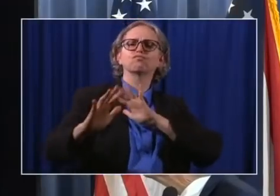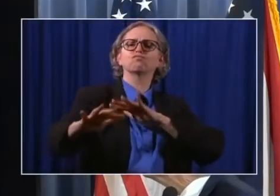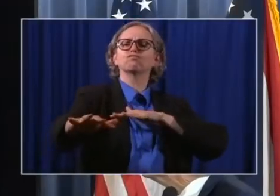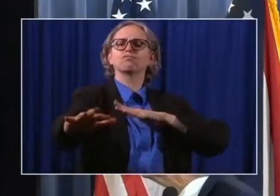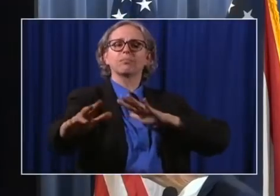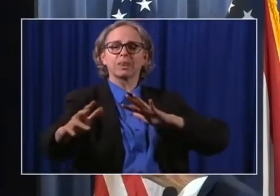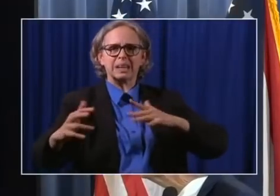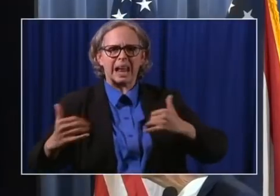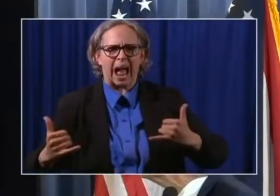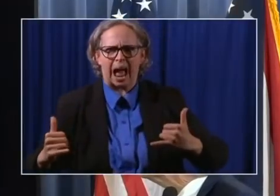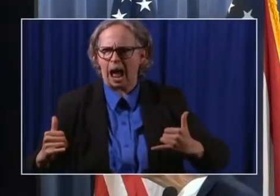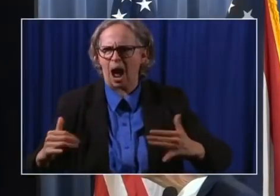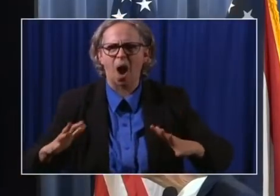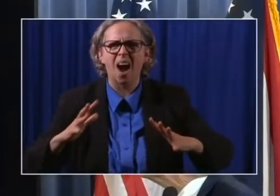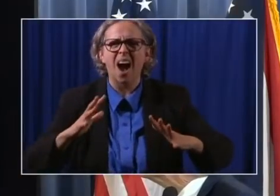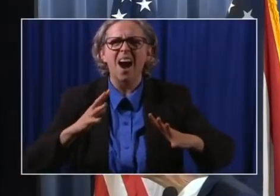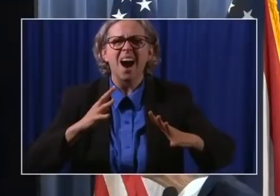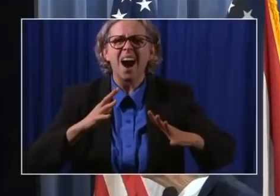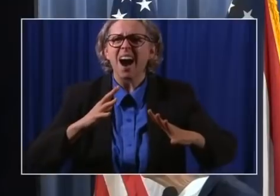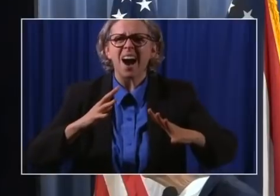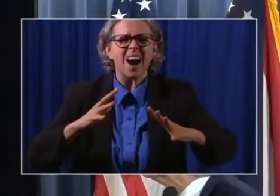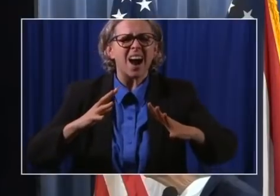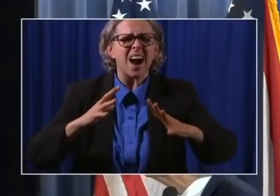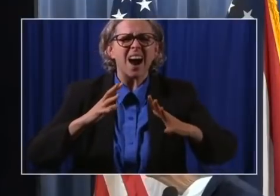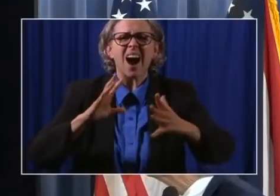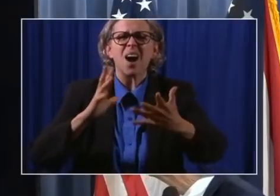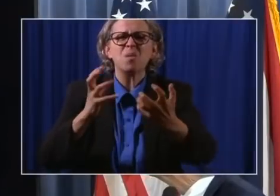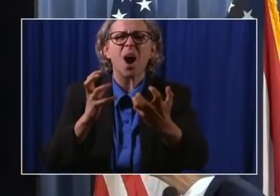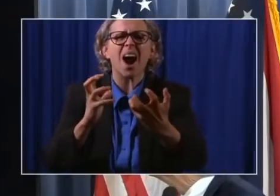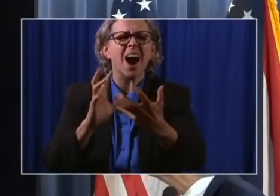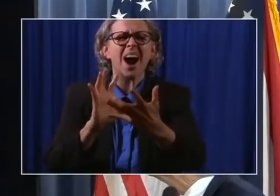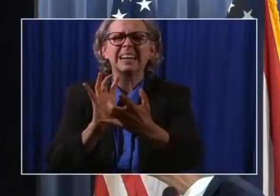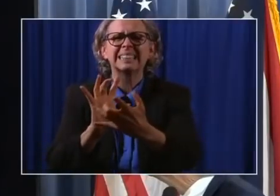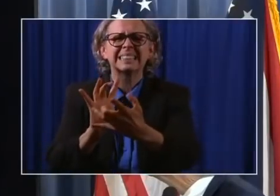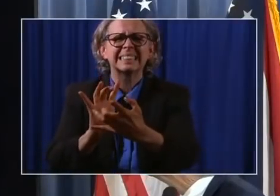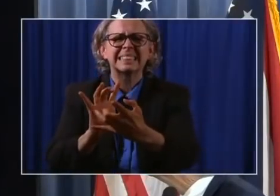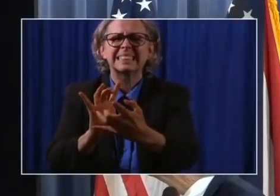want is to be able to reach out again and touch one another.